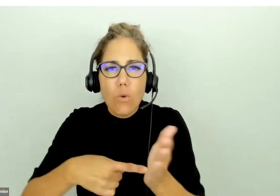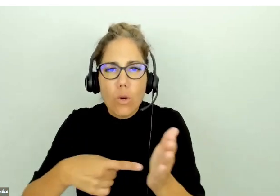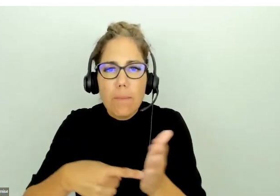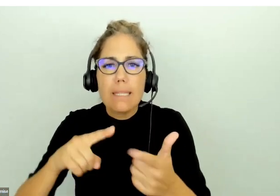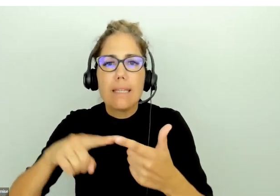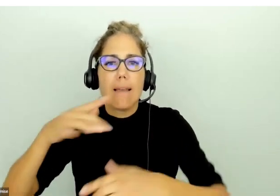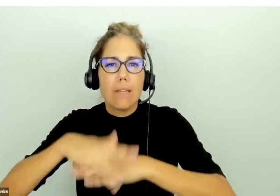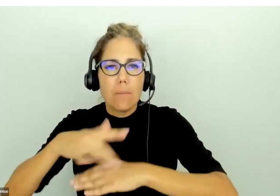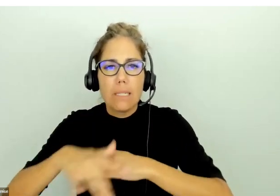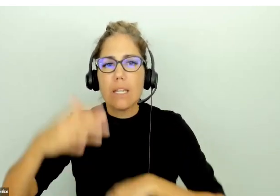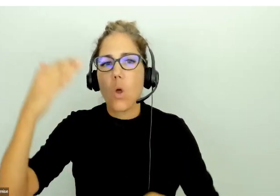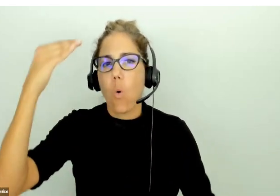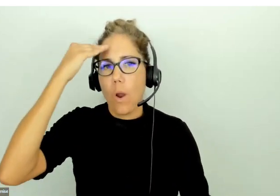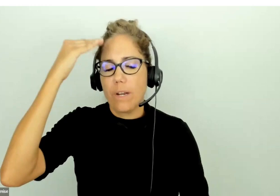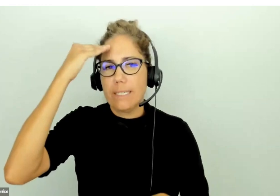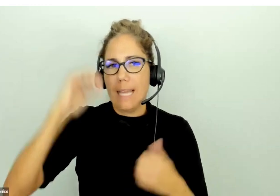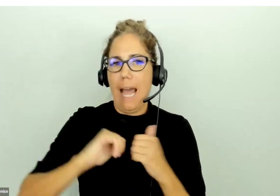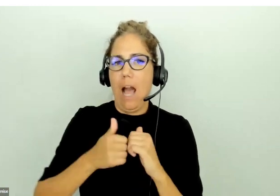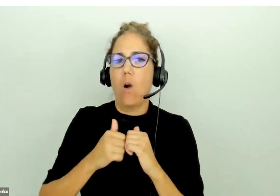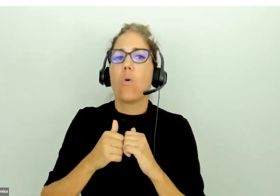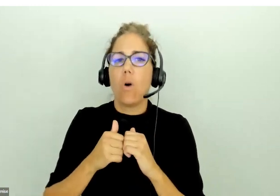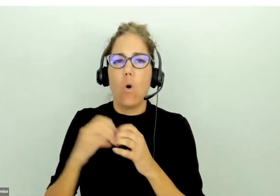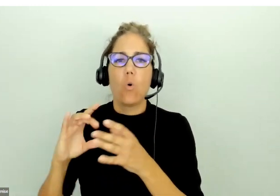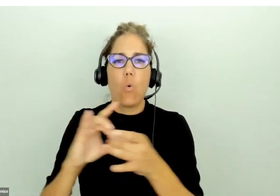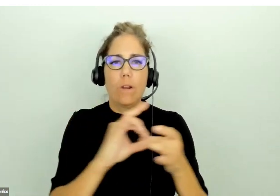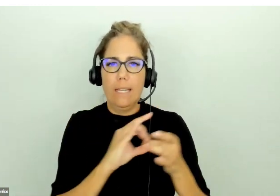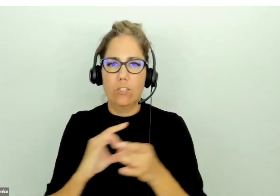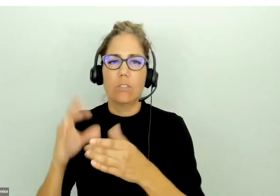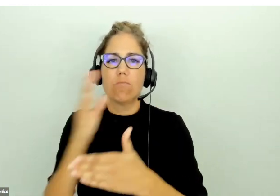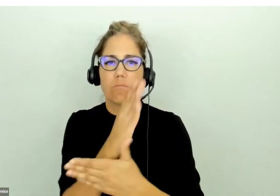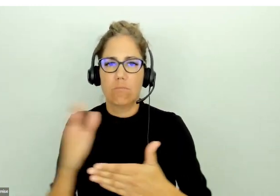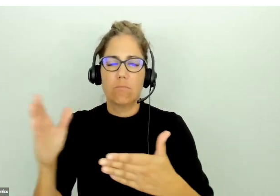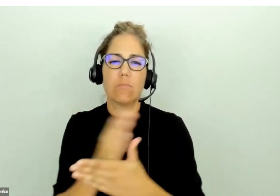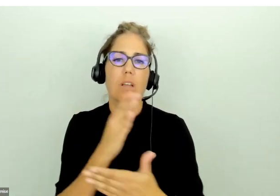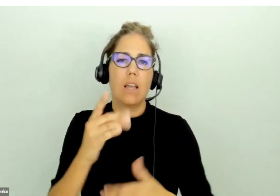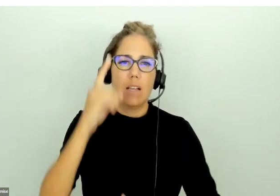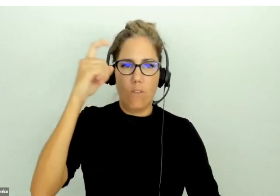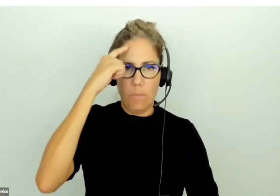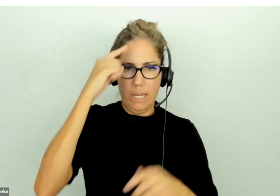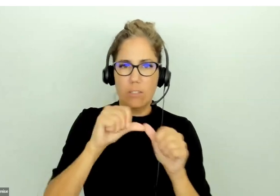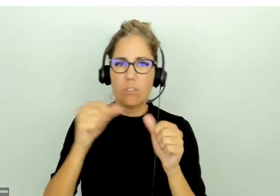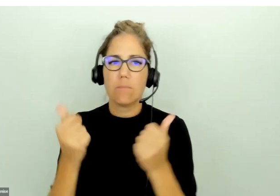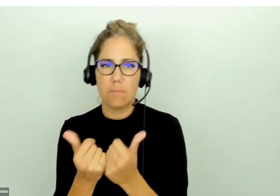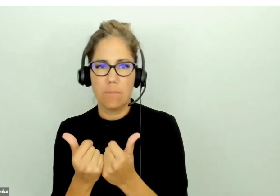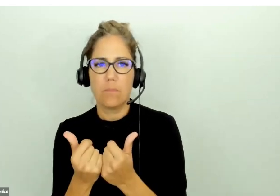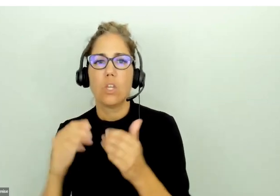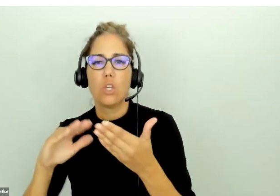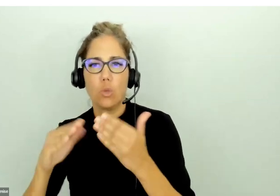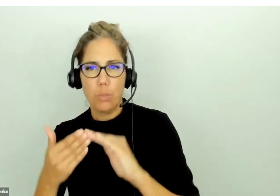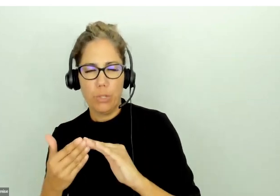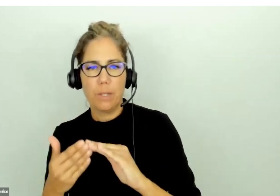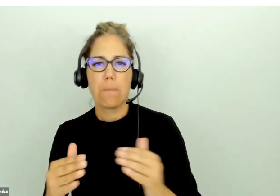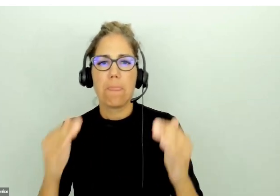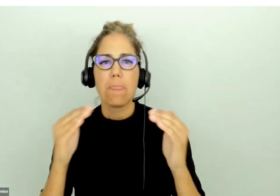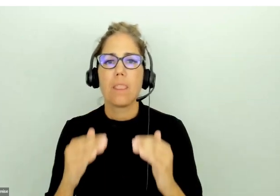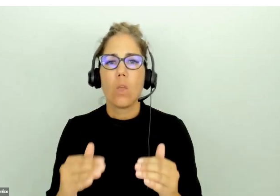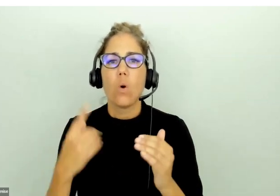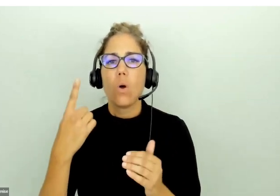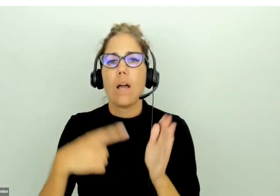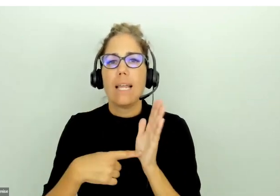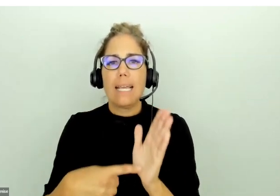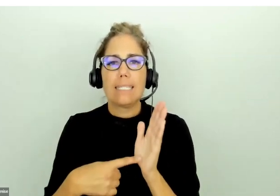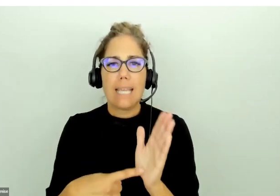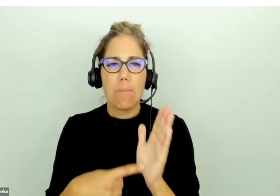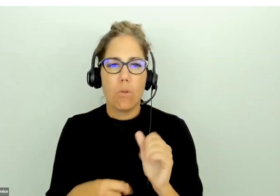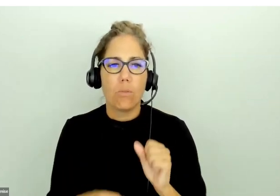organizations. Our example is the Centers for Medicare and Medicaid Services efforts to streamline